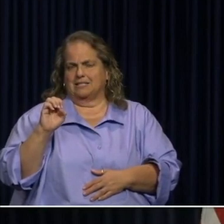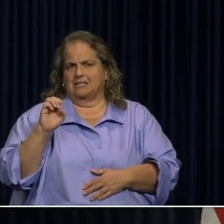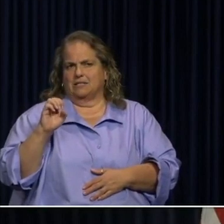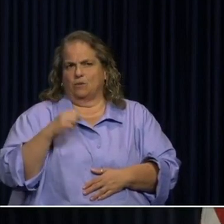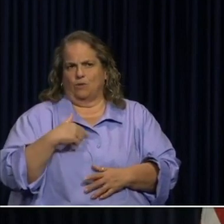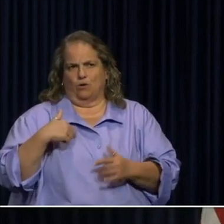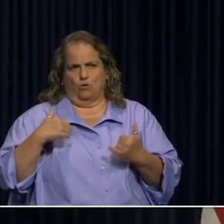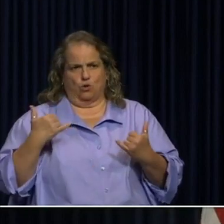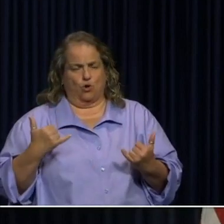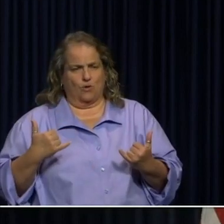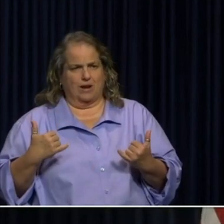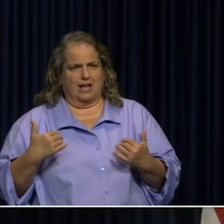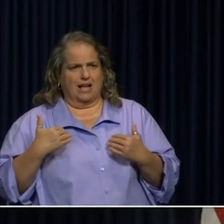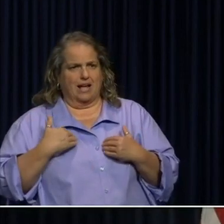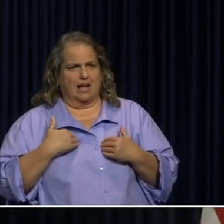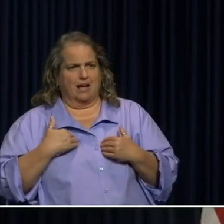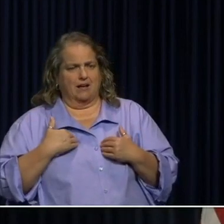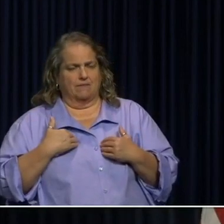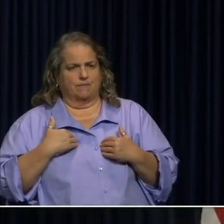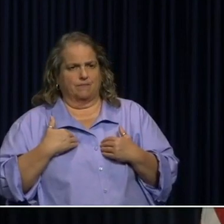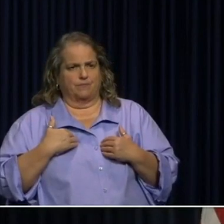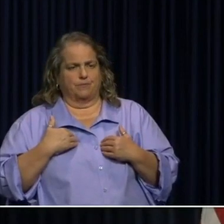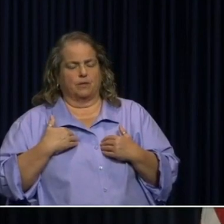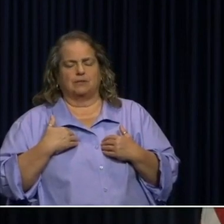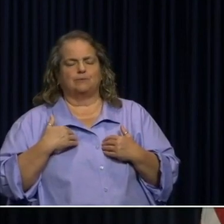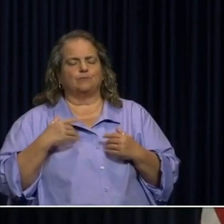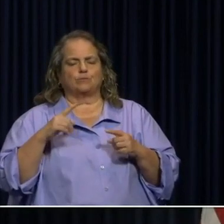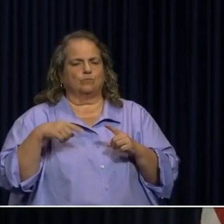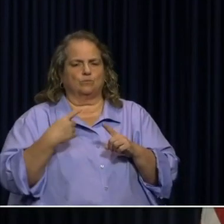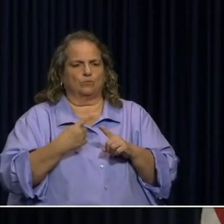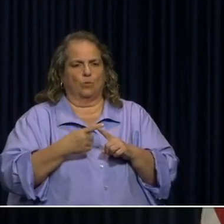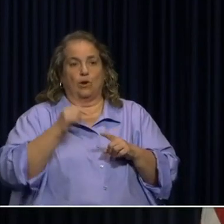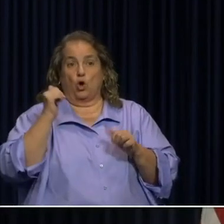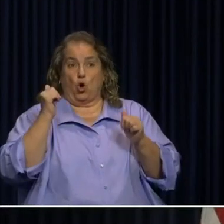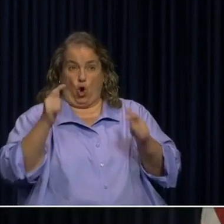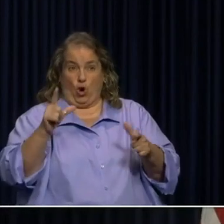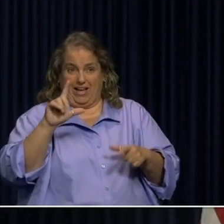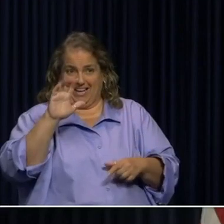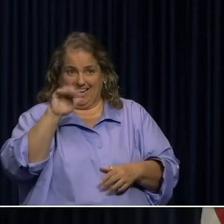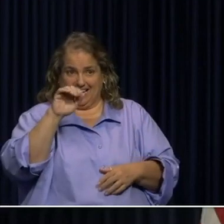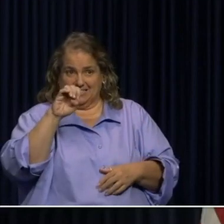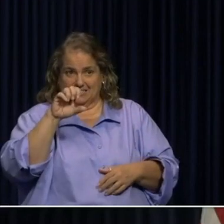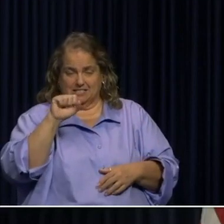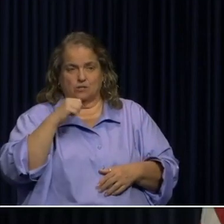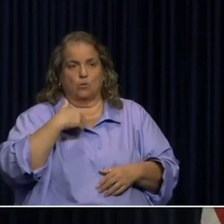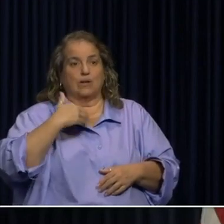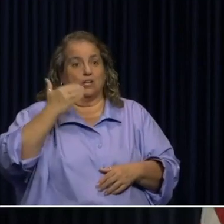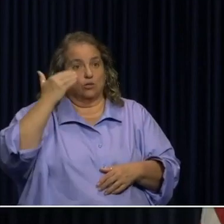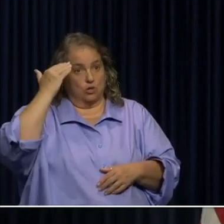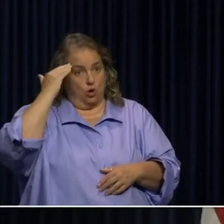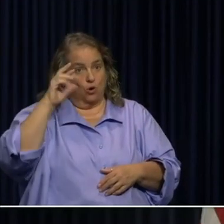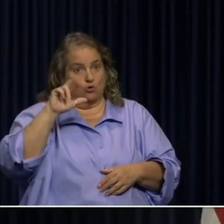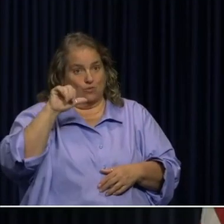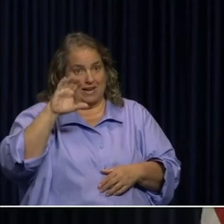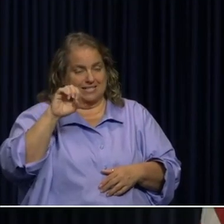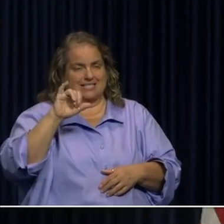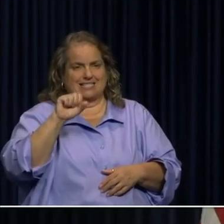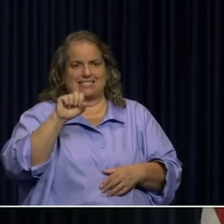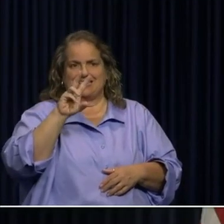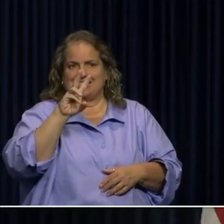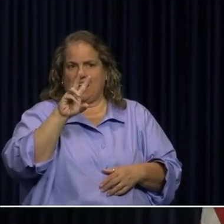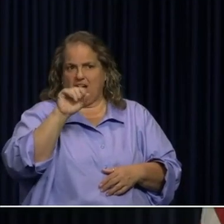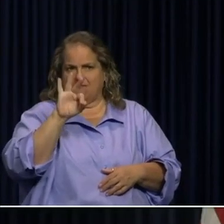we currently have on, when it comes to all cases, we know the race of